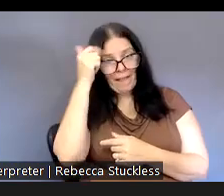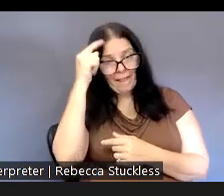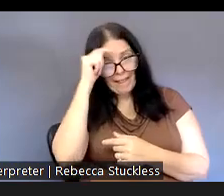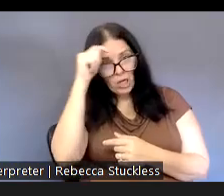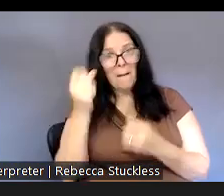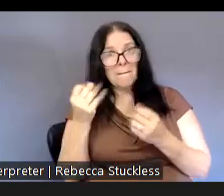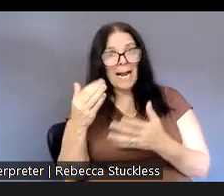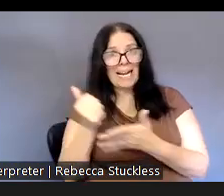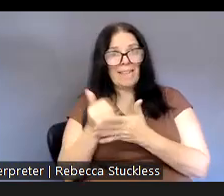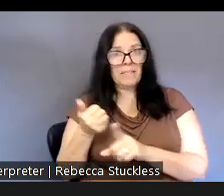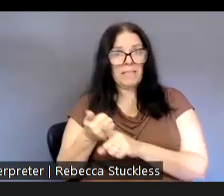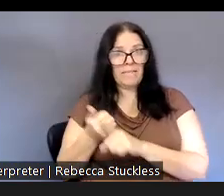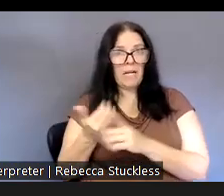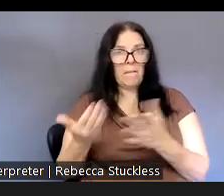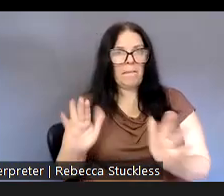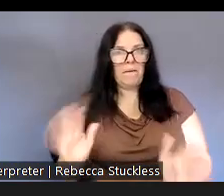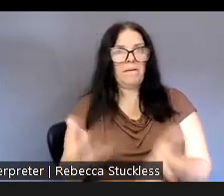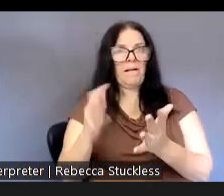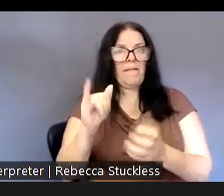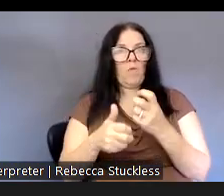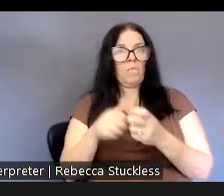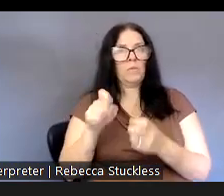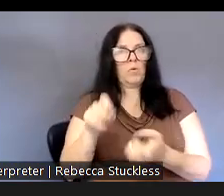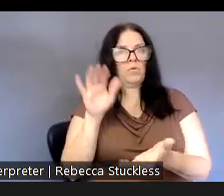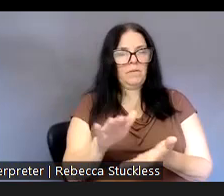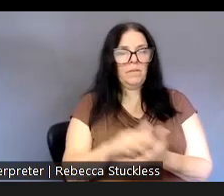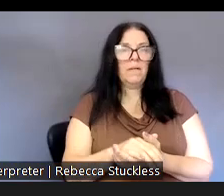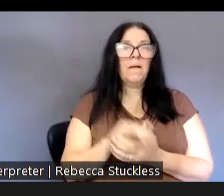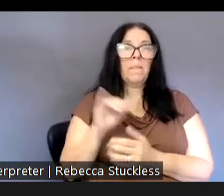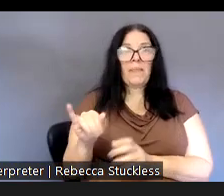least psychologist Val Tarico believes so.